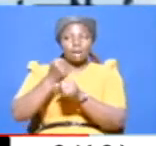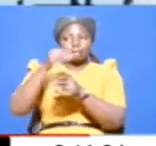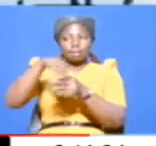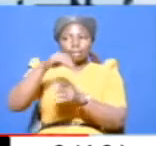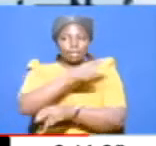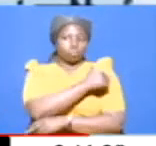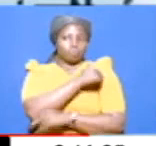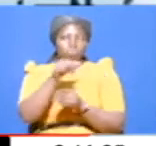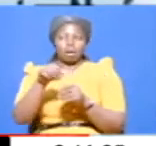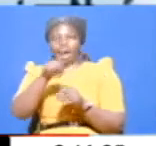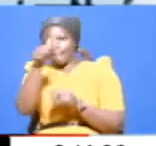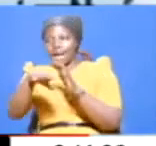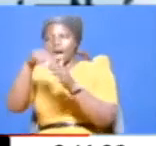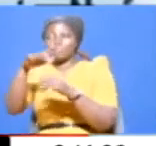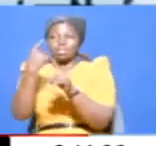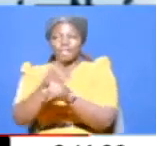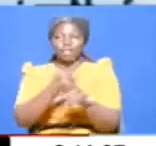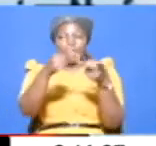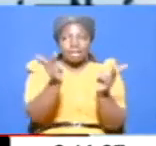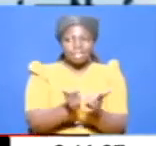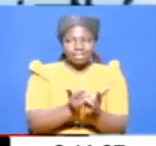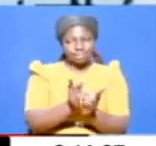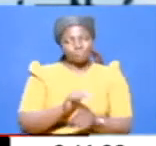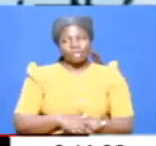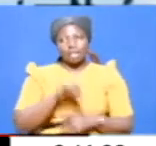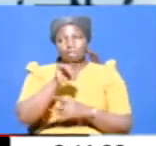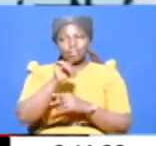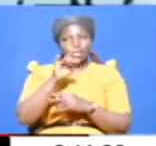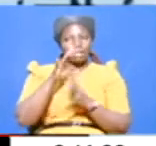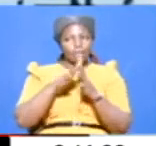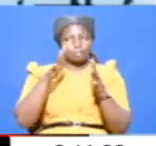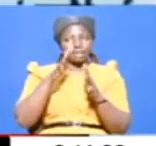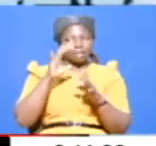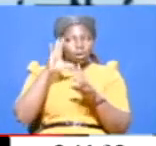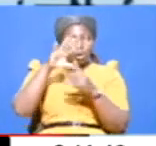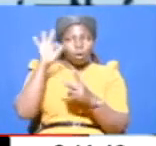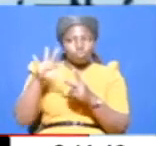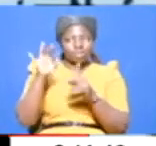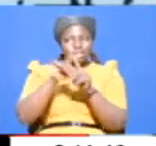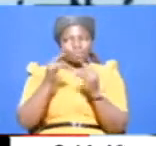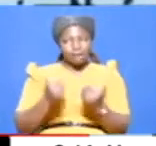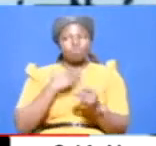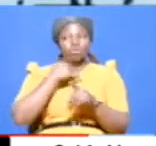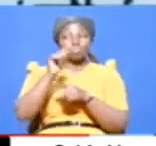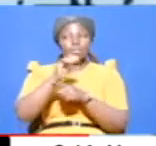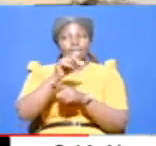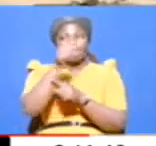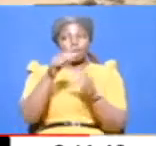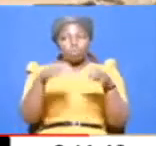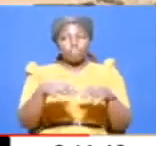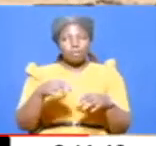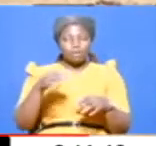places, under the mentorship. That's the main option that now, even now, we want to train another group of